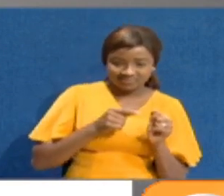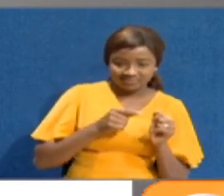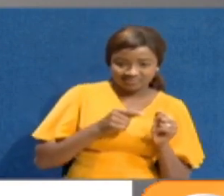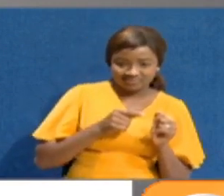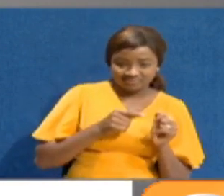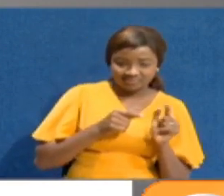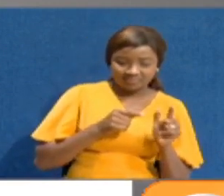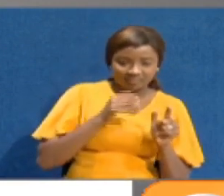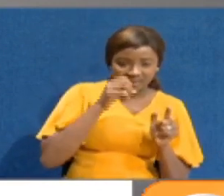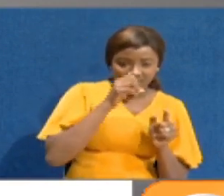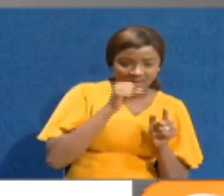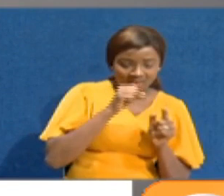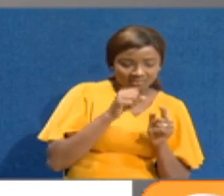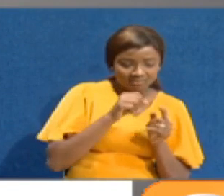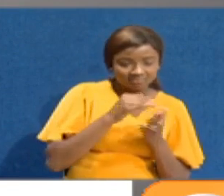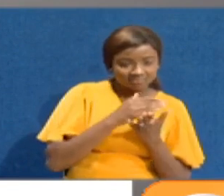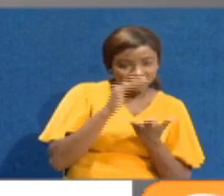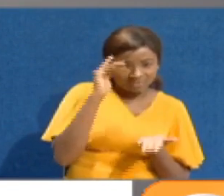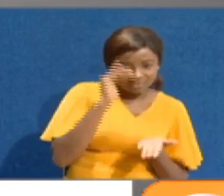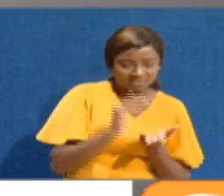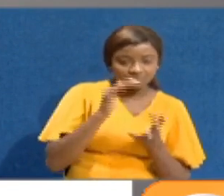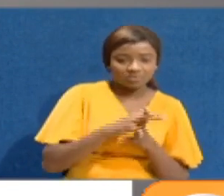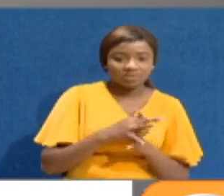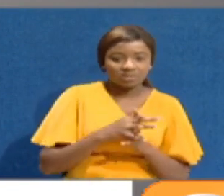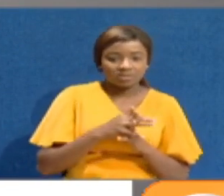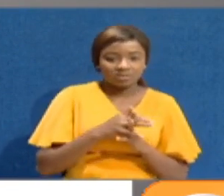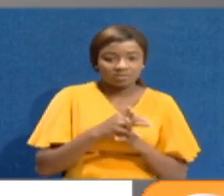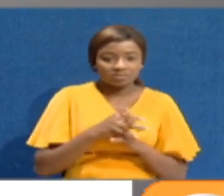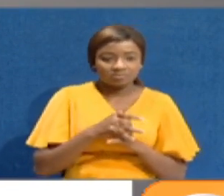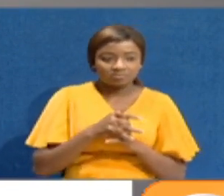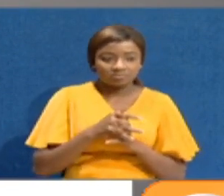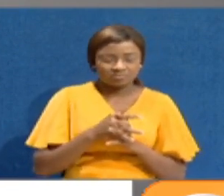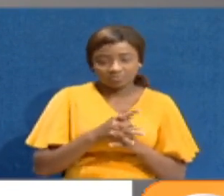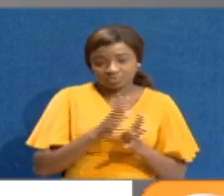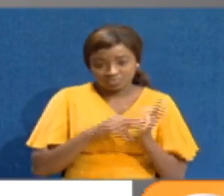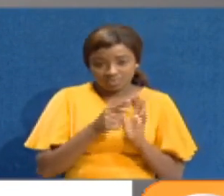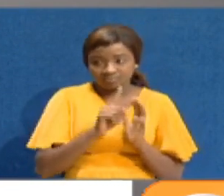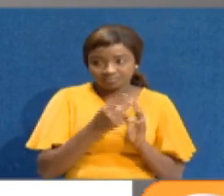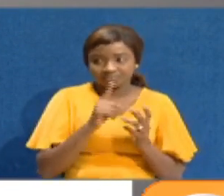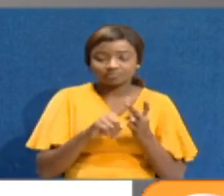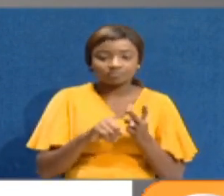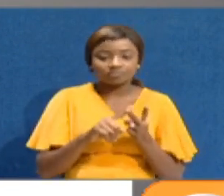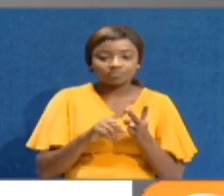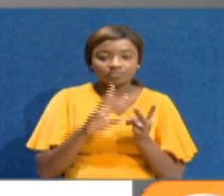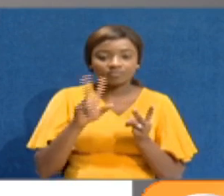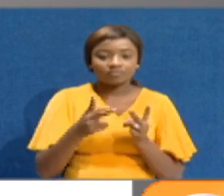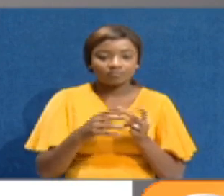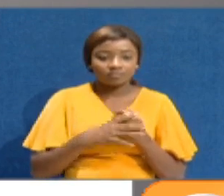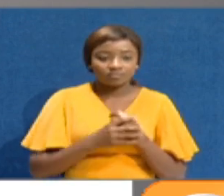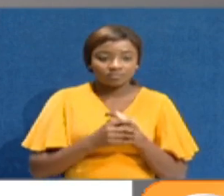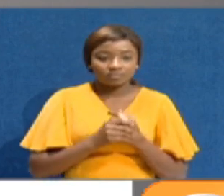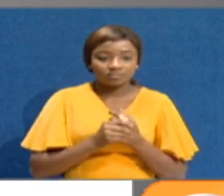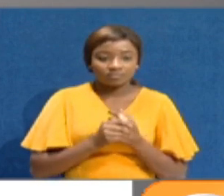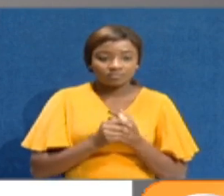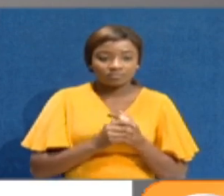is factored into the budget and even grows across the year. So that would have been one first alternative. A second alternative